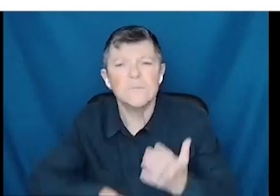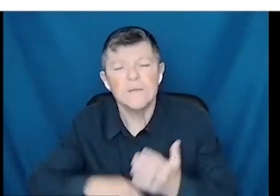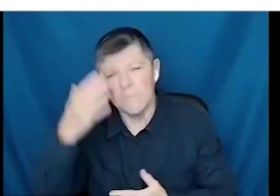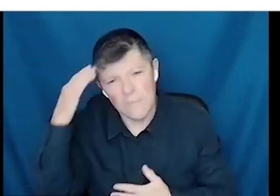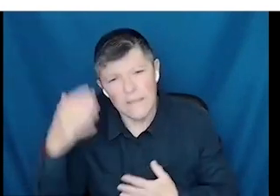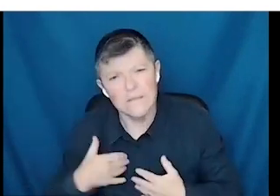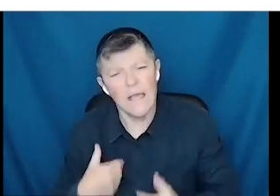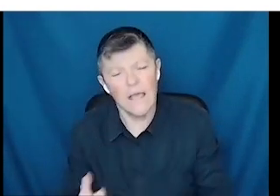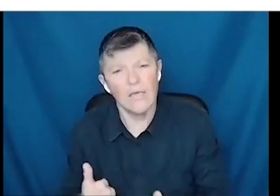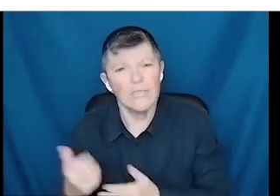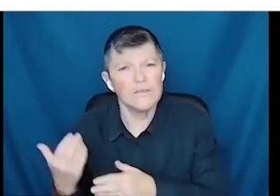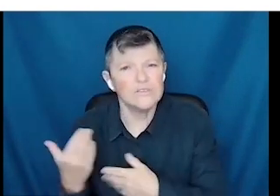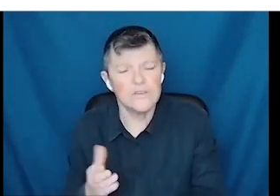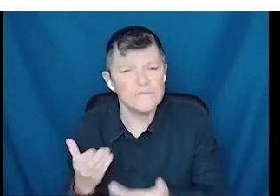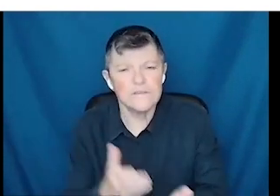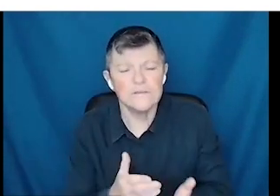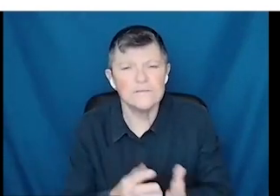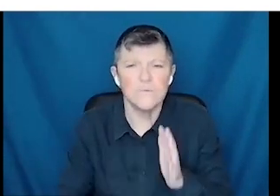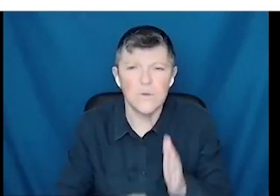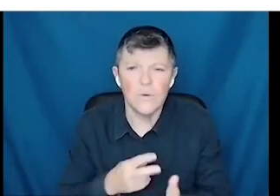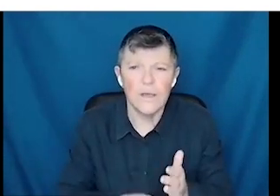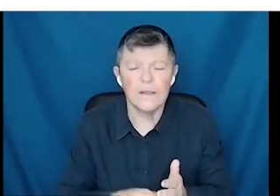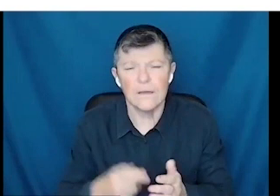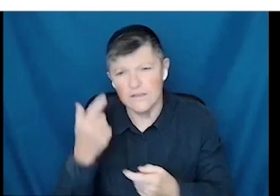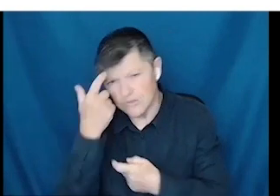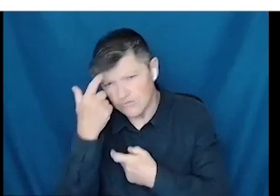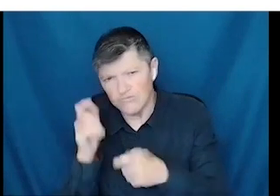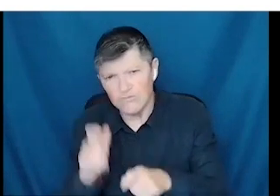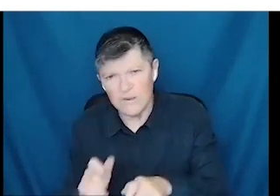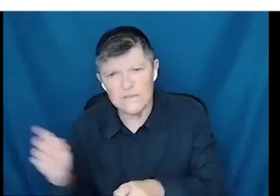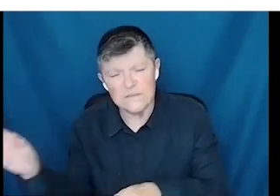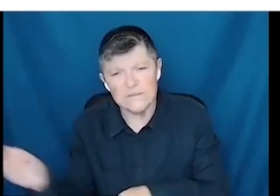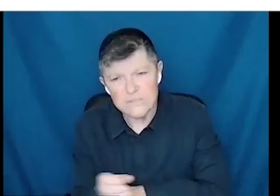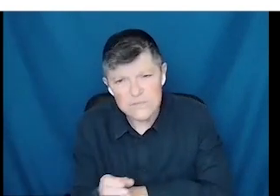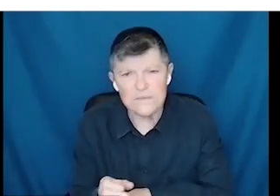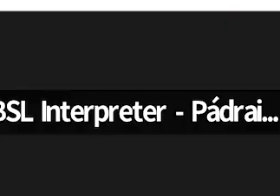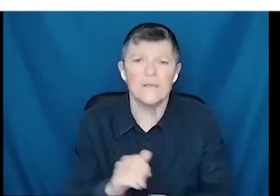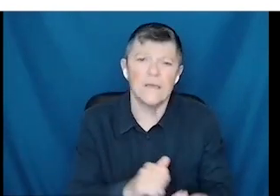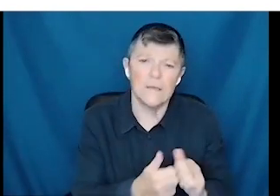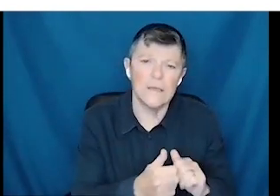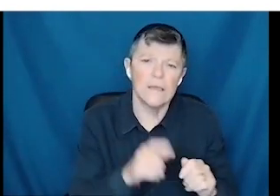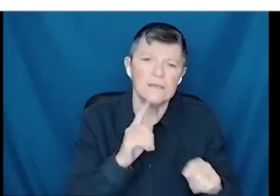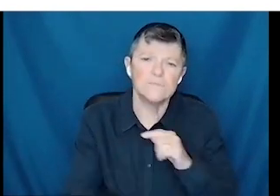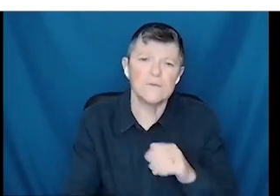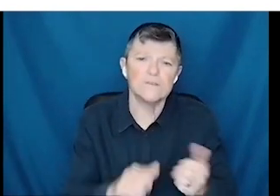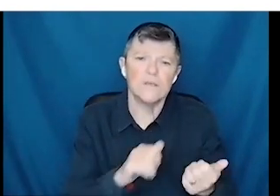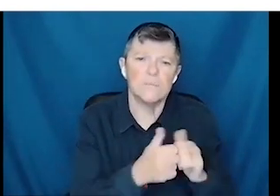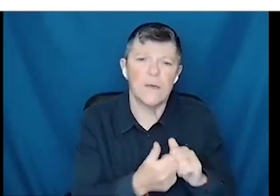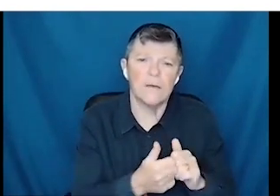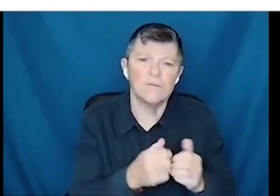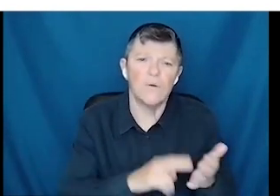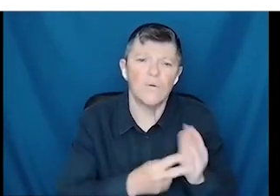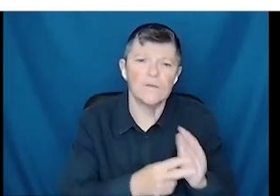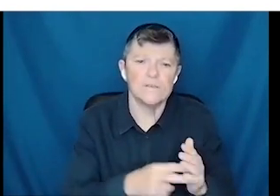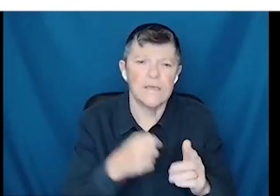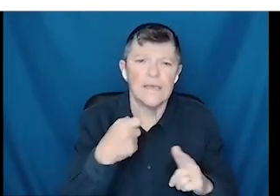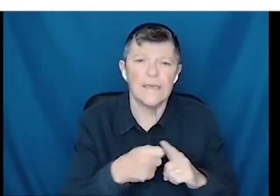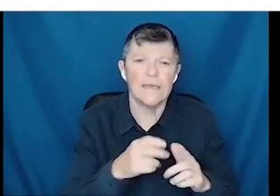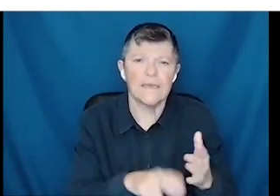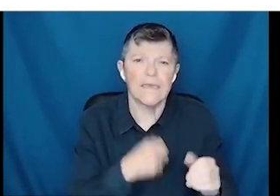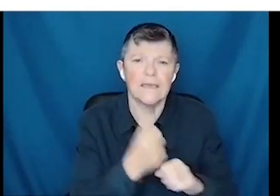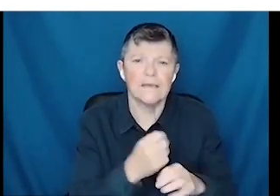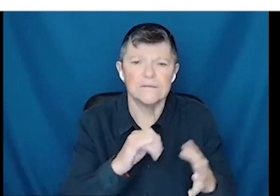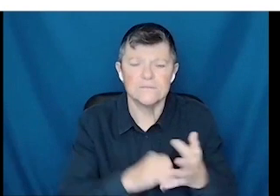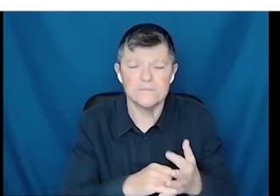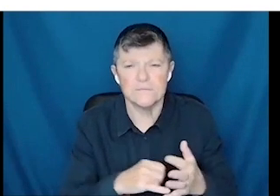organise residencies and partnerships, particularly with our partner organisation, King's, because we're a kind of a King's Health